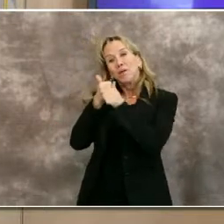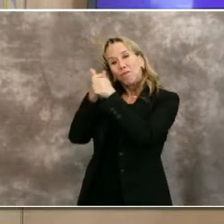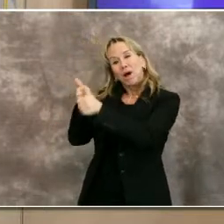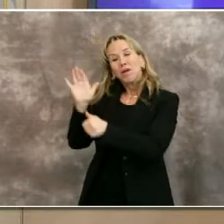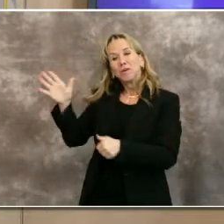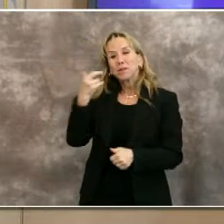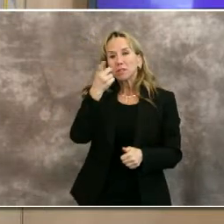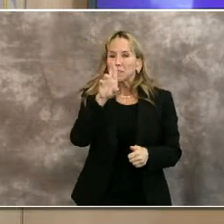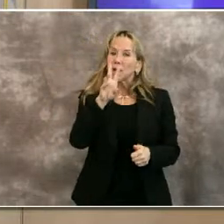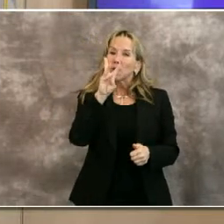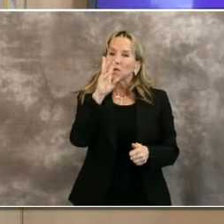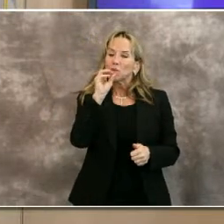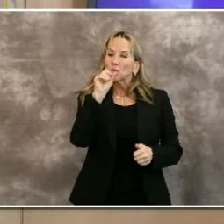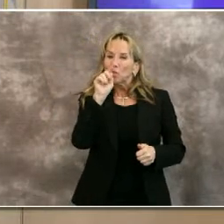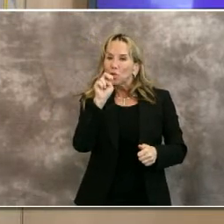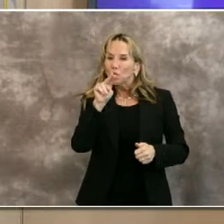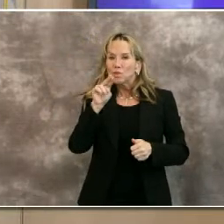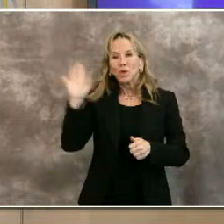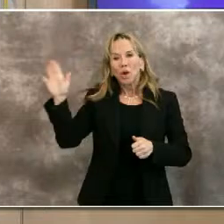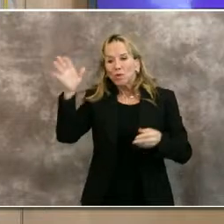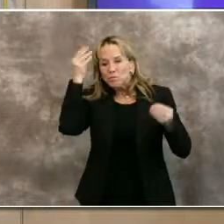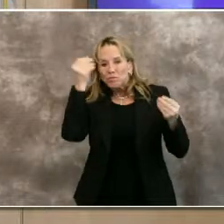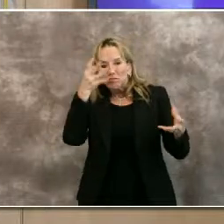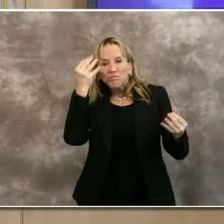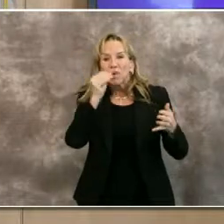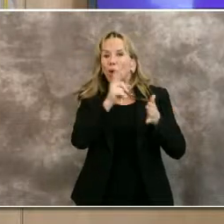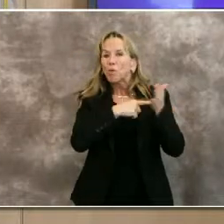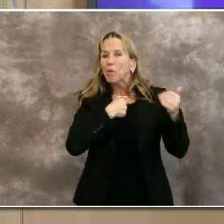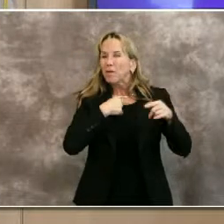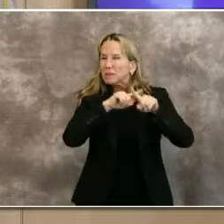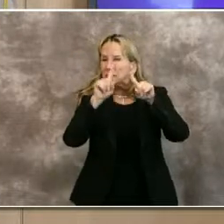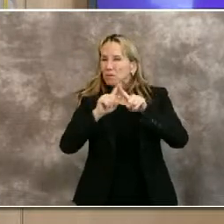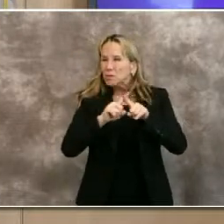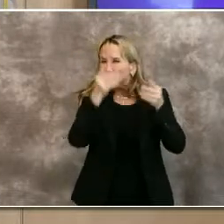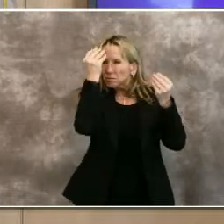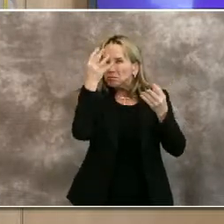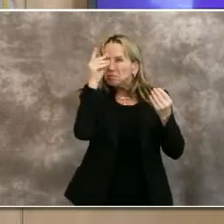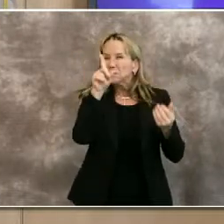us, what the science tells us, and what is in the public health best interest.